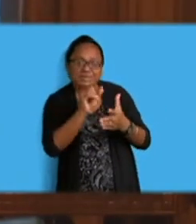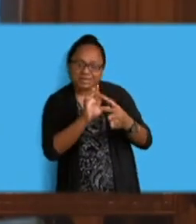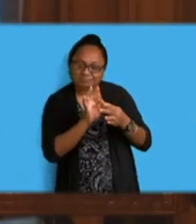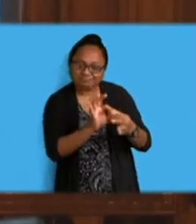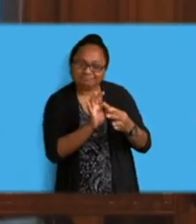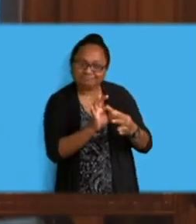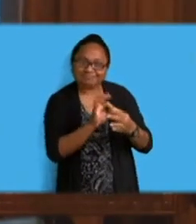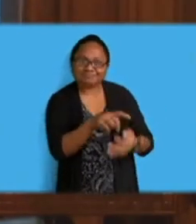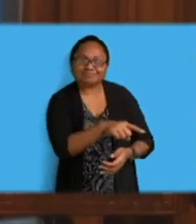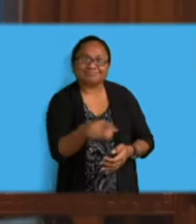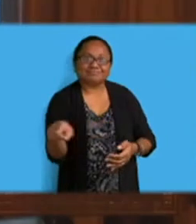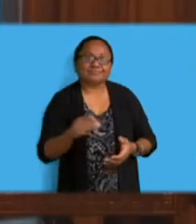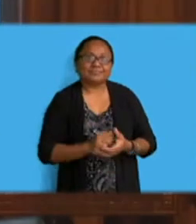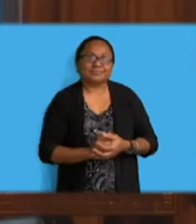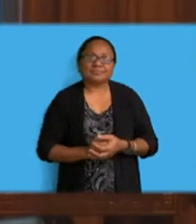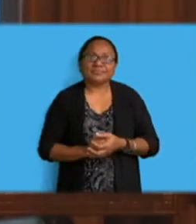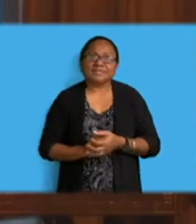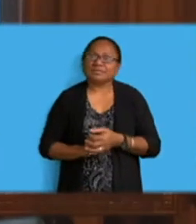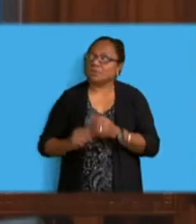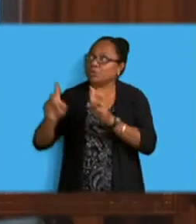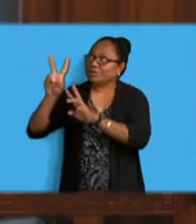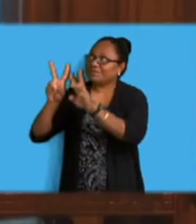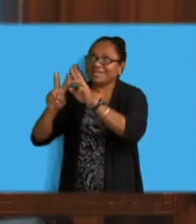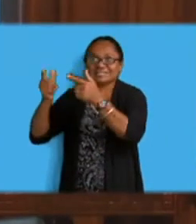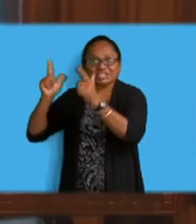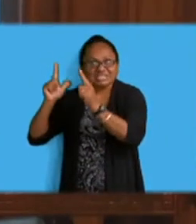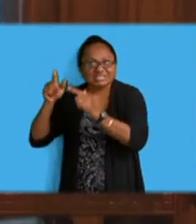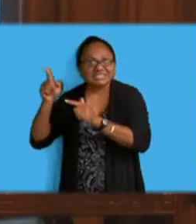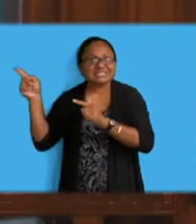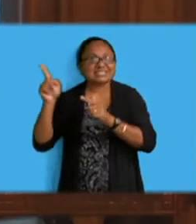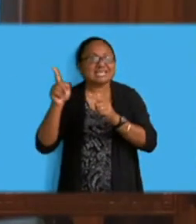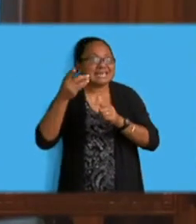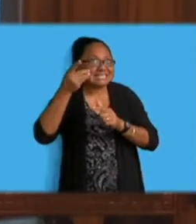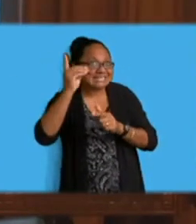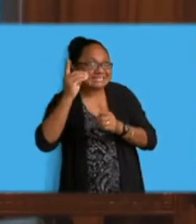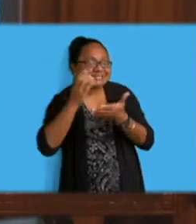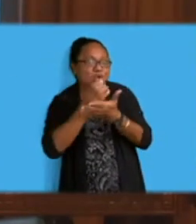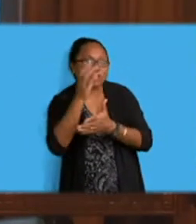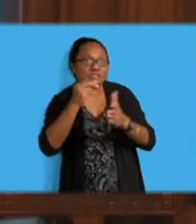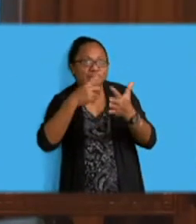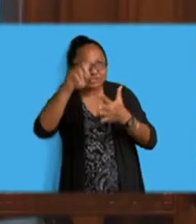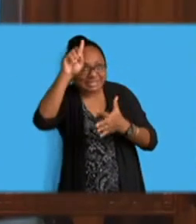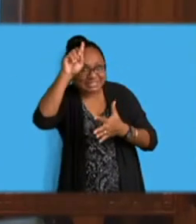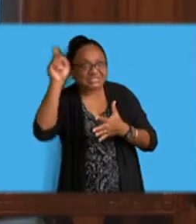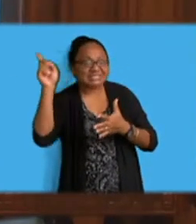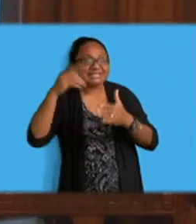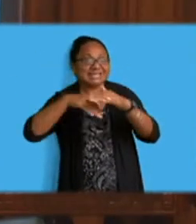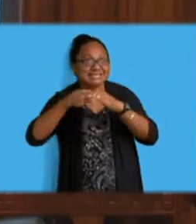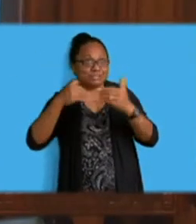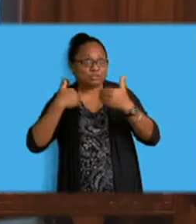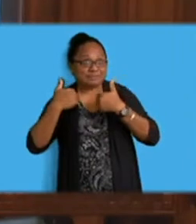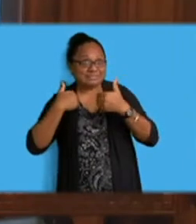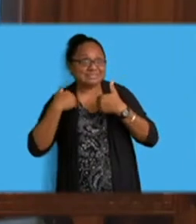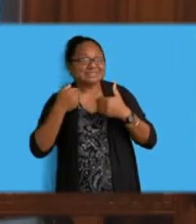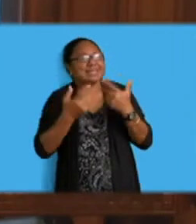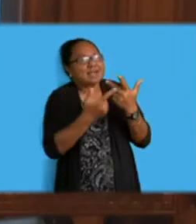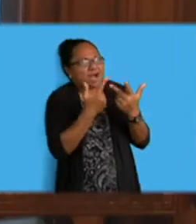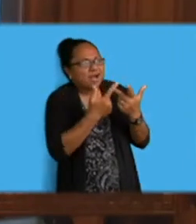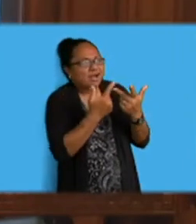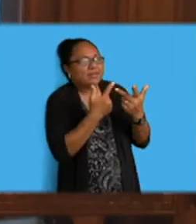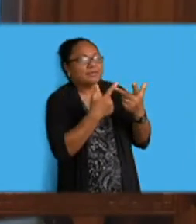by the Vice Chancellors, the professors of education, the deans of the College of Education, and other stakeholders at the Education